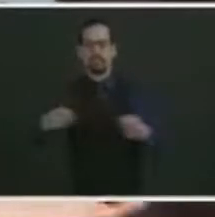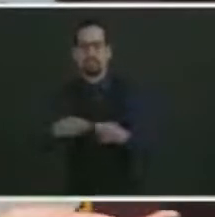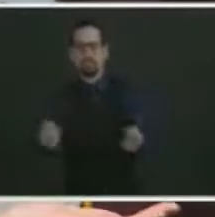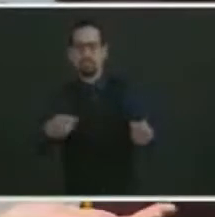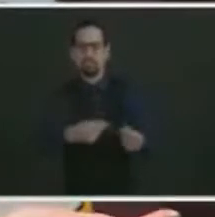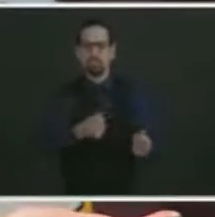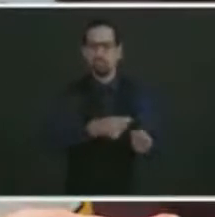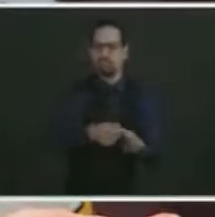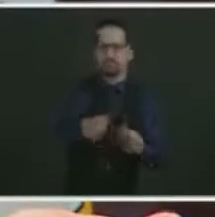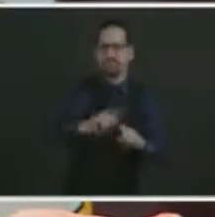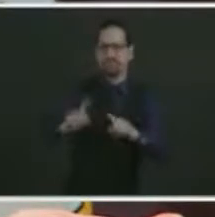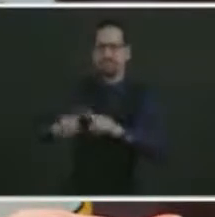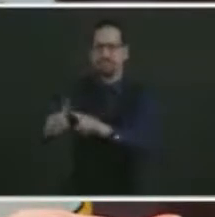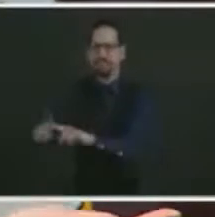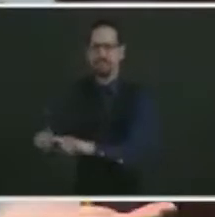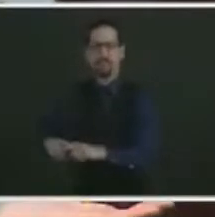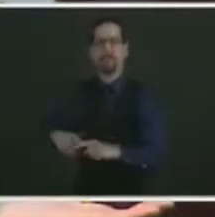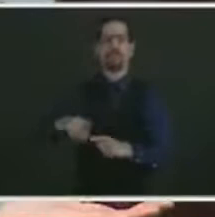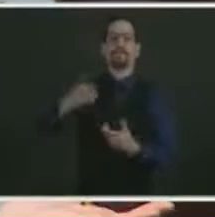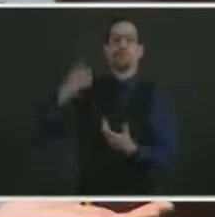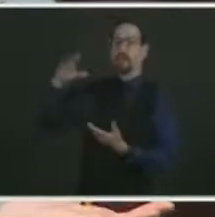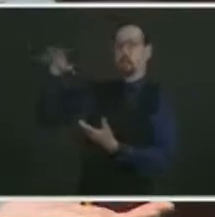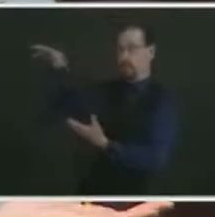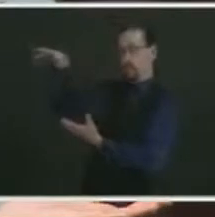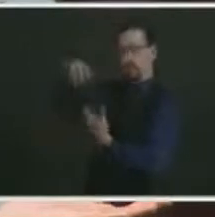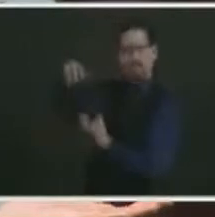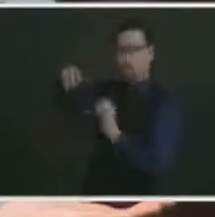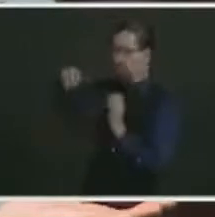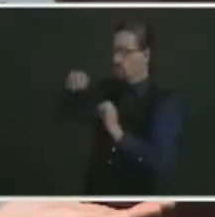to start laying off public employees.